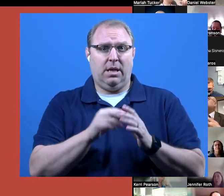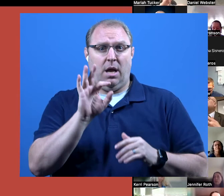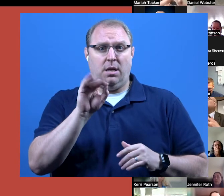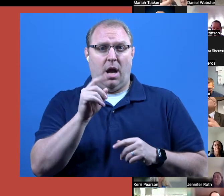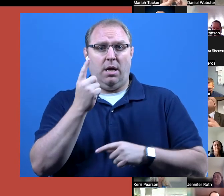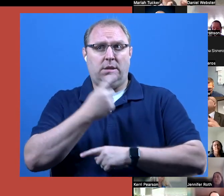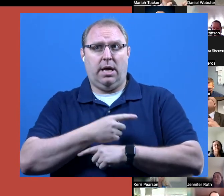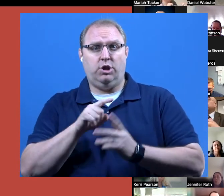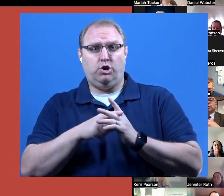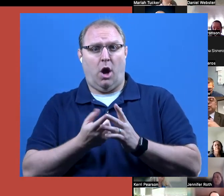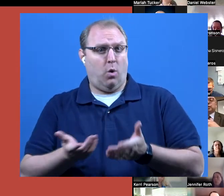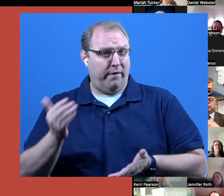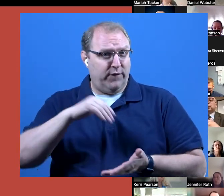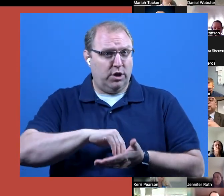is,